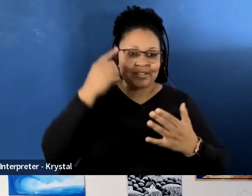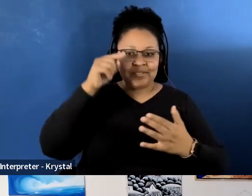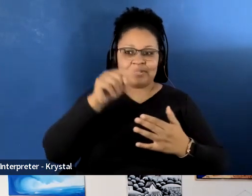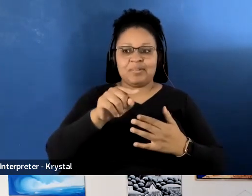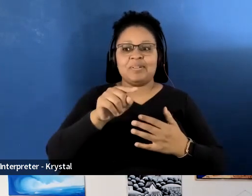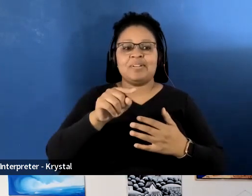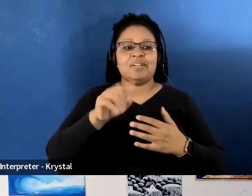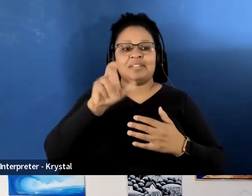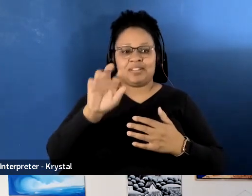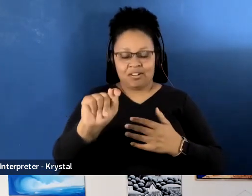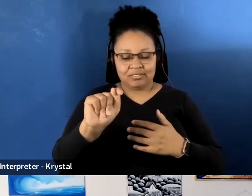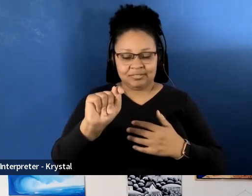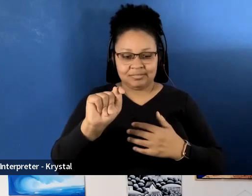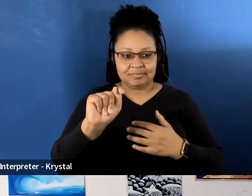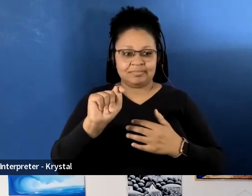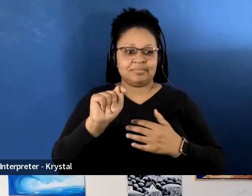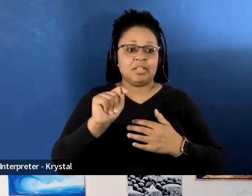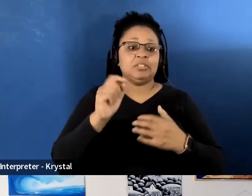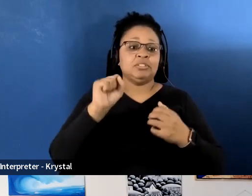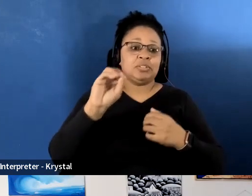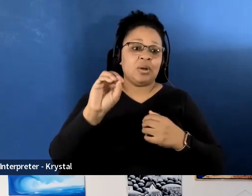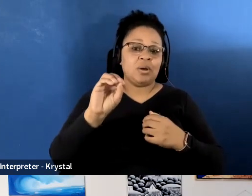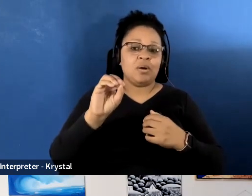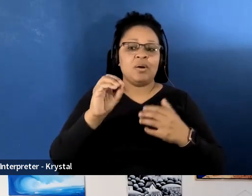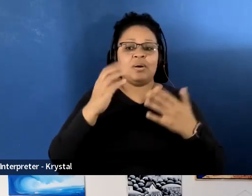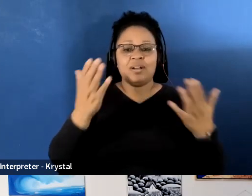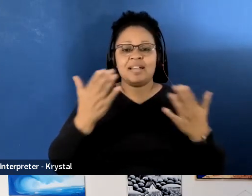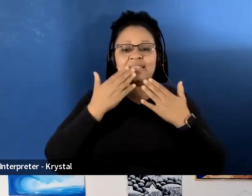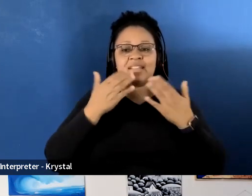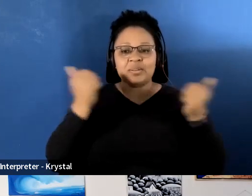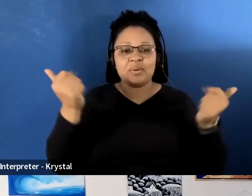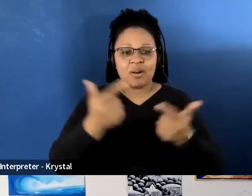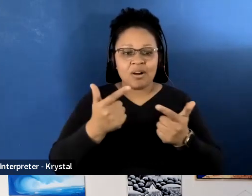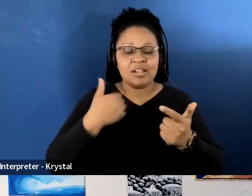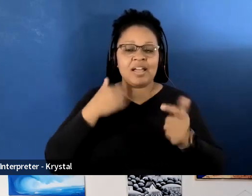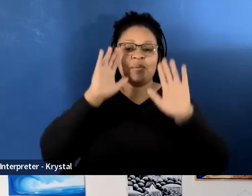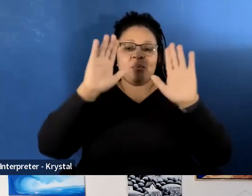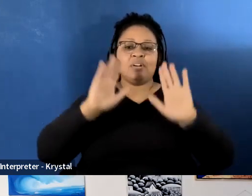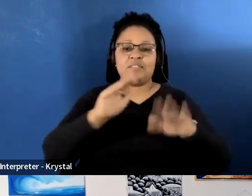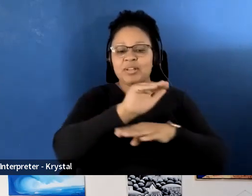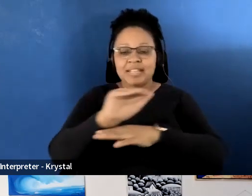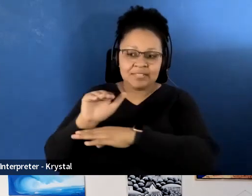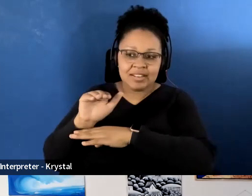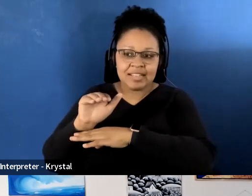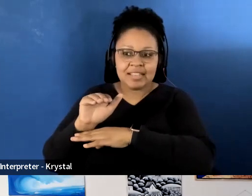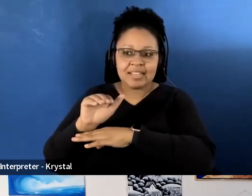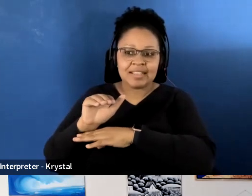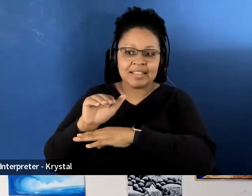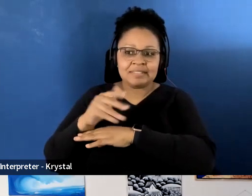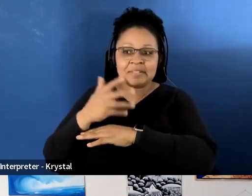the cart. So thank everyone. Have a good evening. And